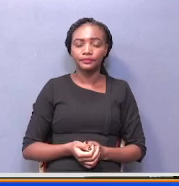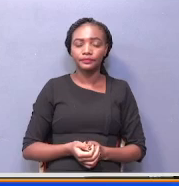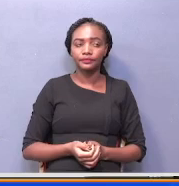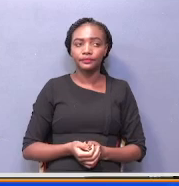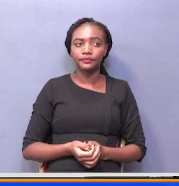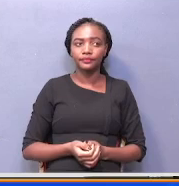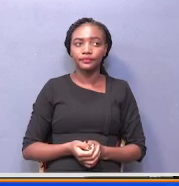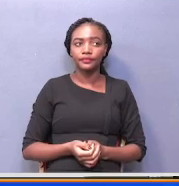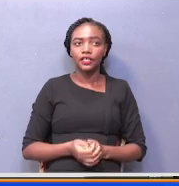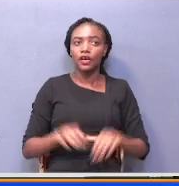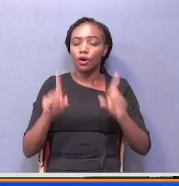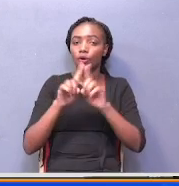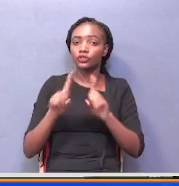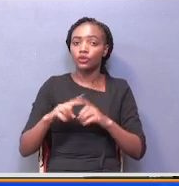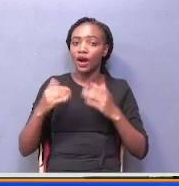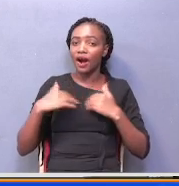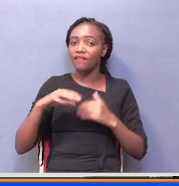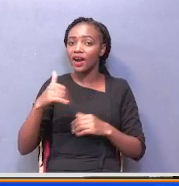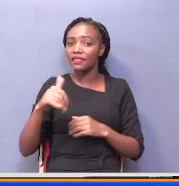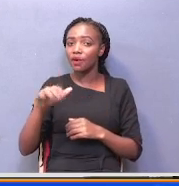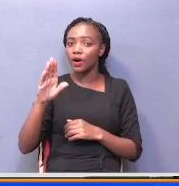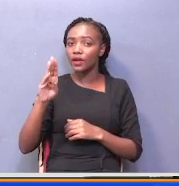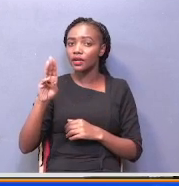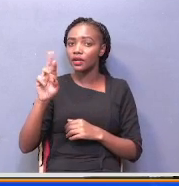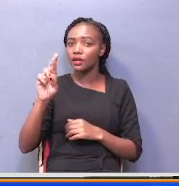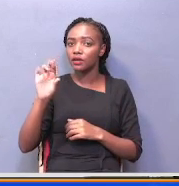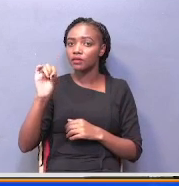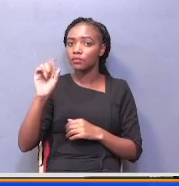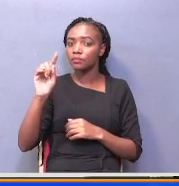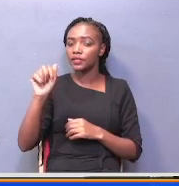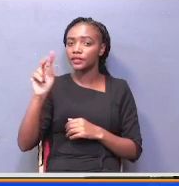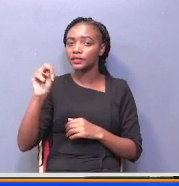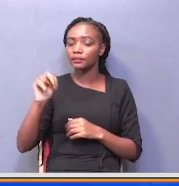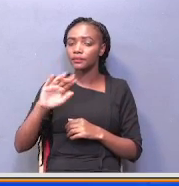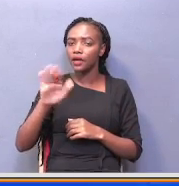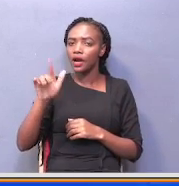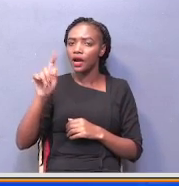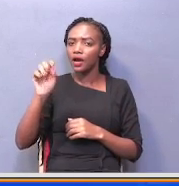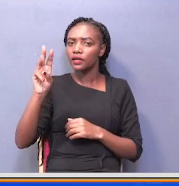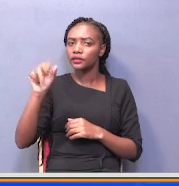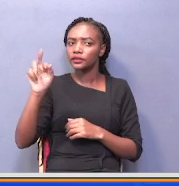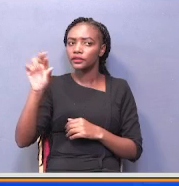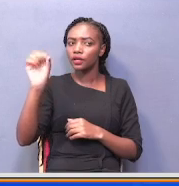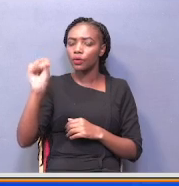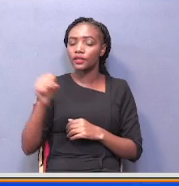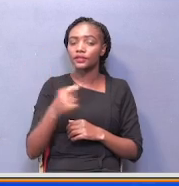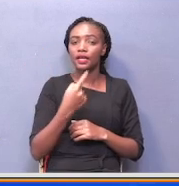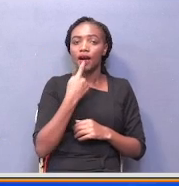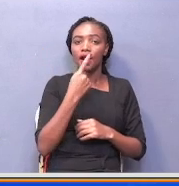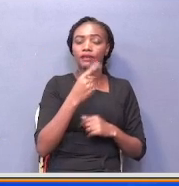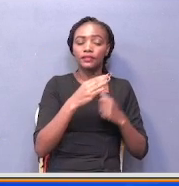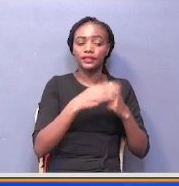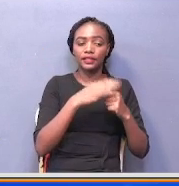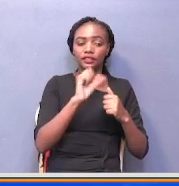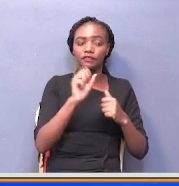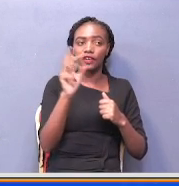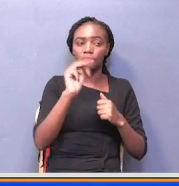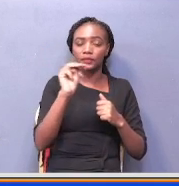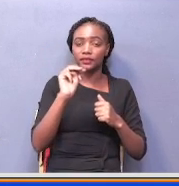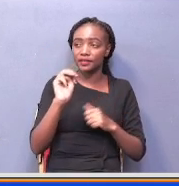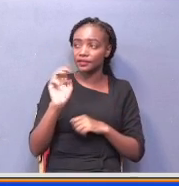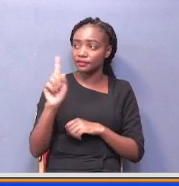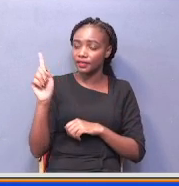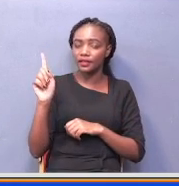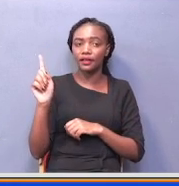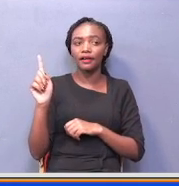while the Britam Towers, which is the country's tallest building, standing 195 meters above the ground,